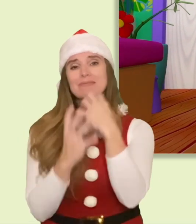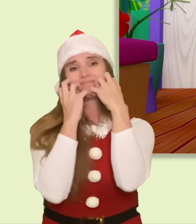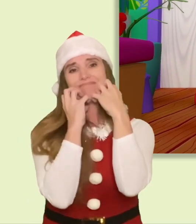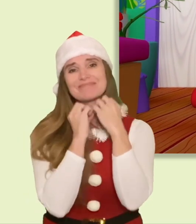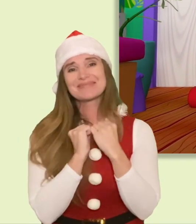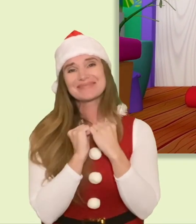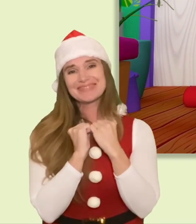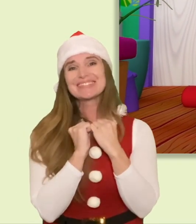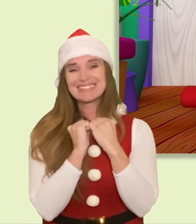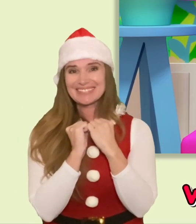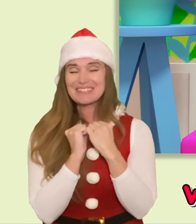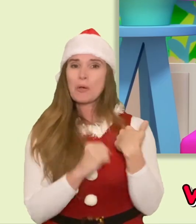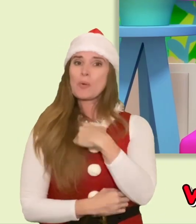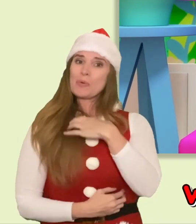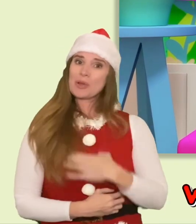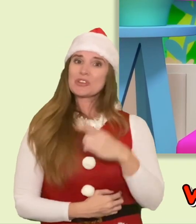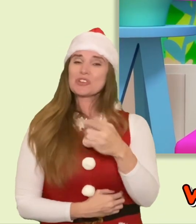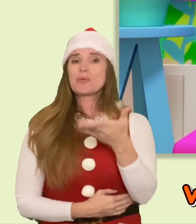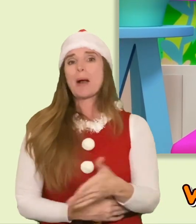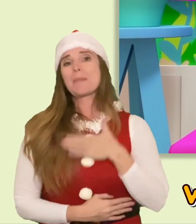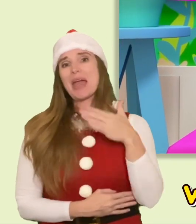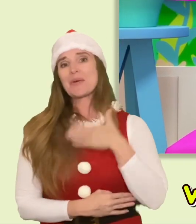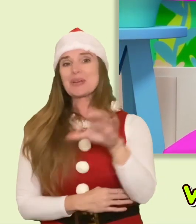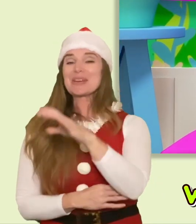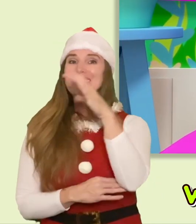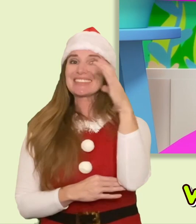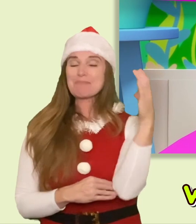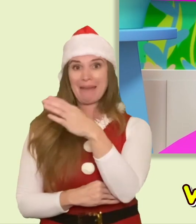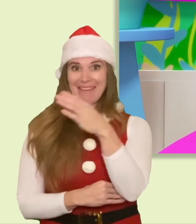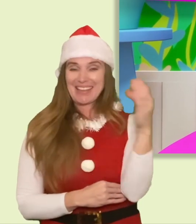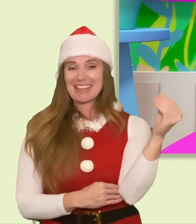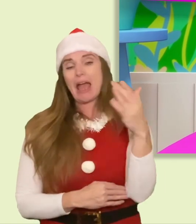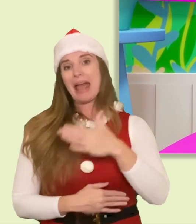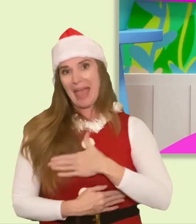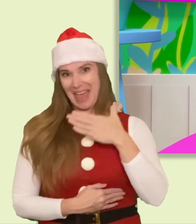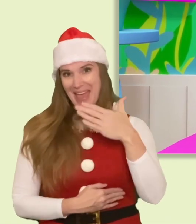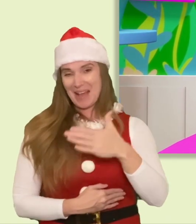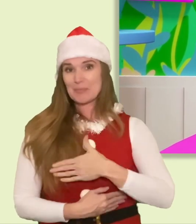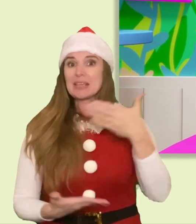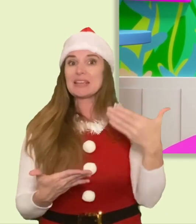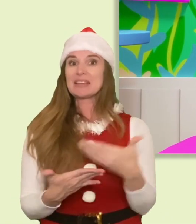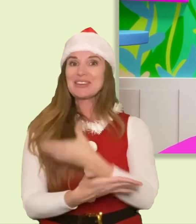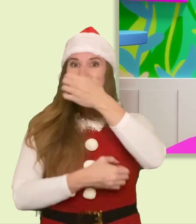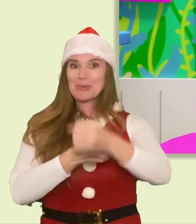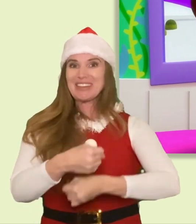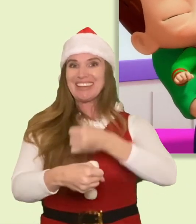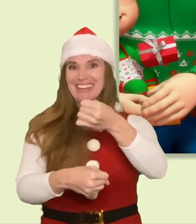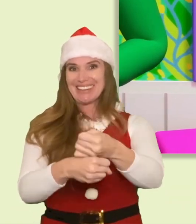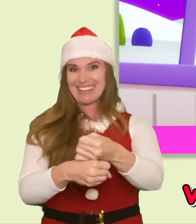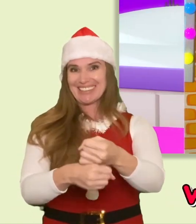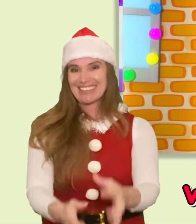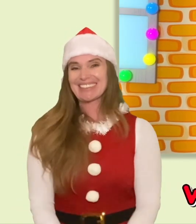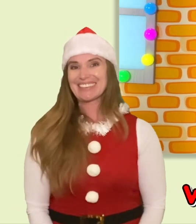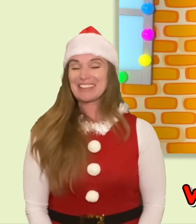show that we care. We wish you a Merry Christmas and a Happy New